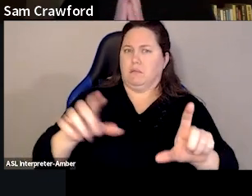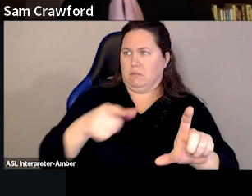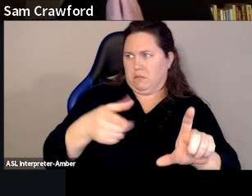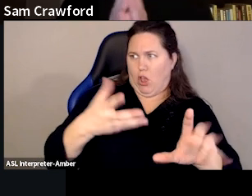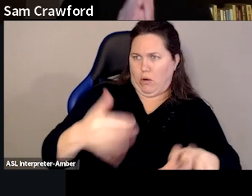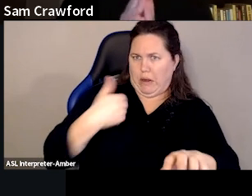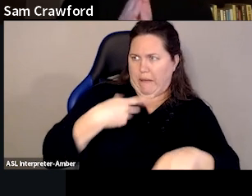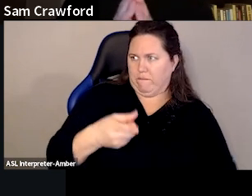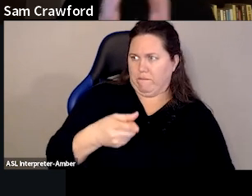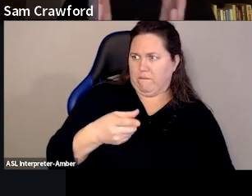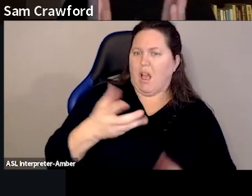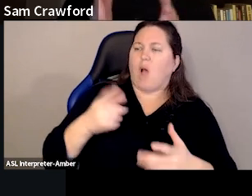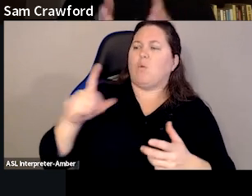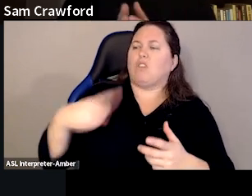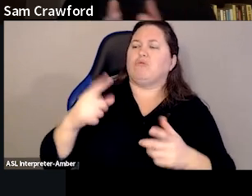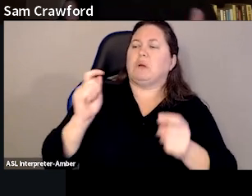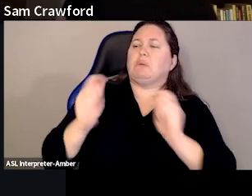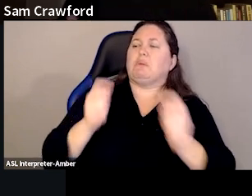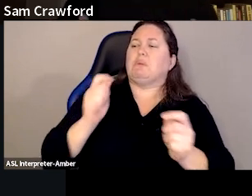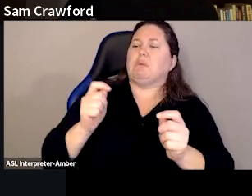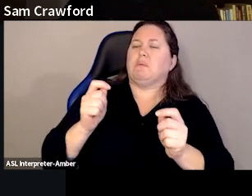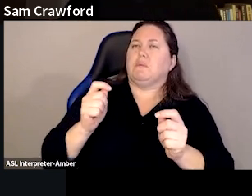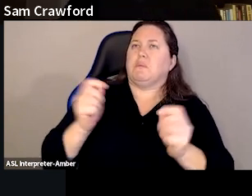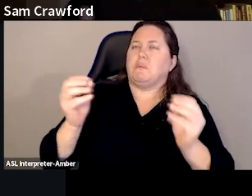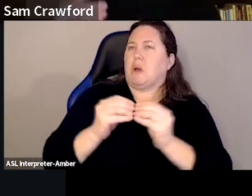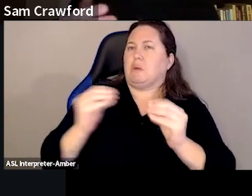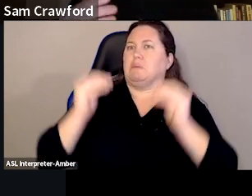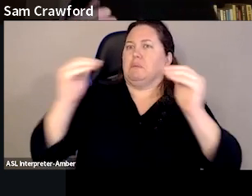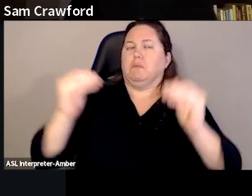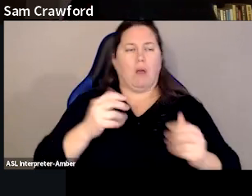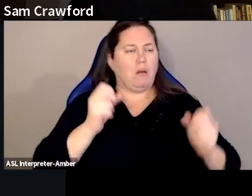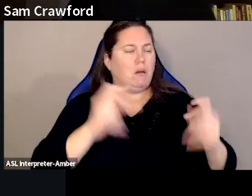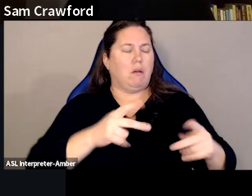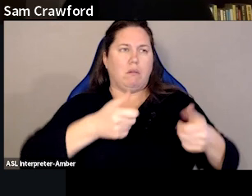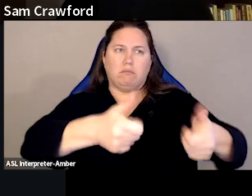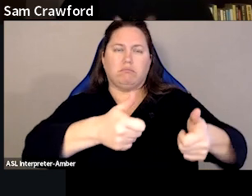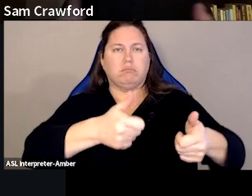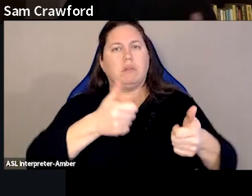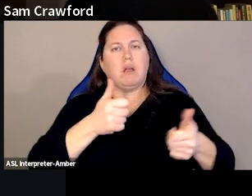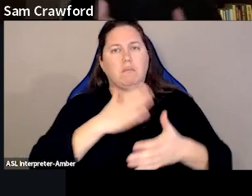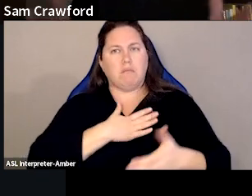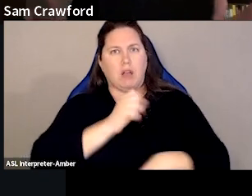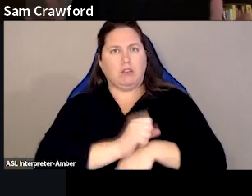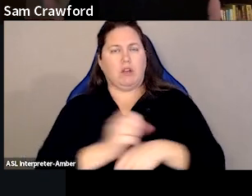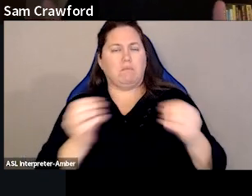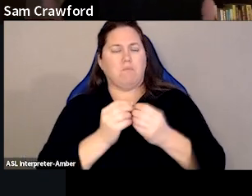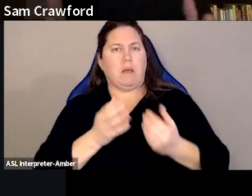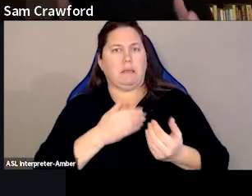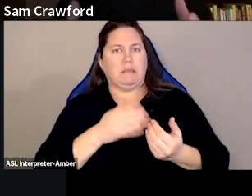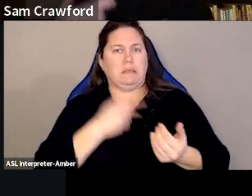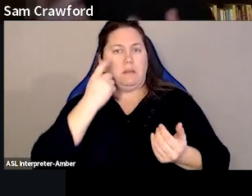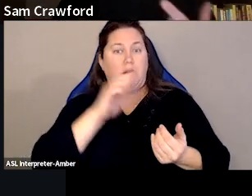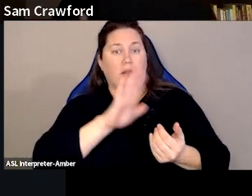And, by no means are the team design experts, but because their chosen platform was a no-code builder like